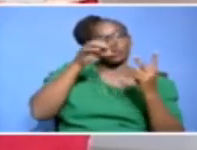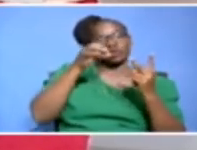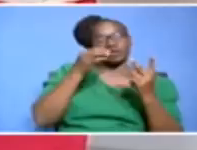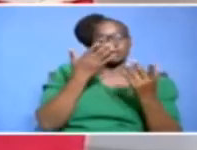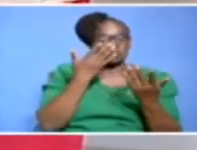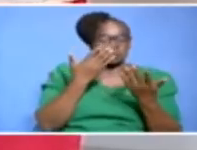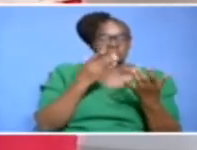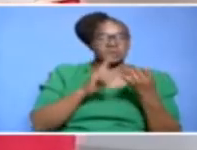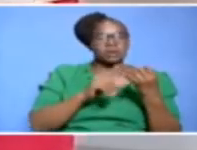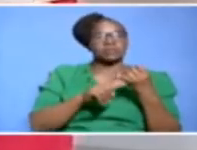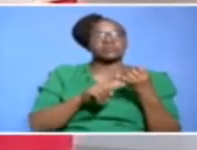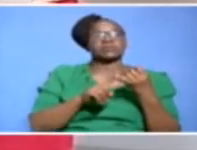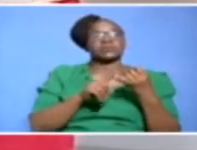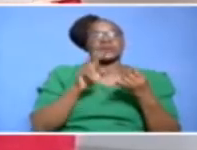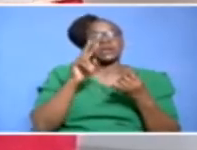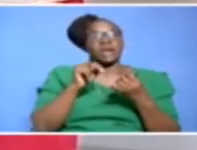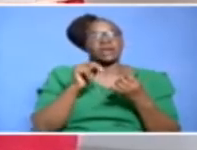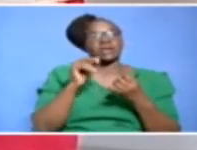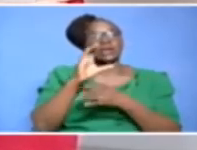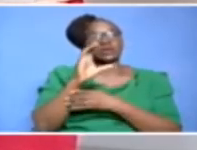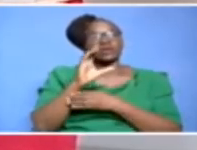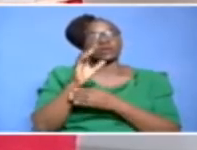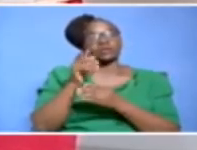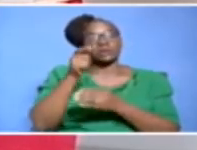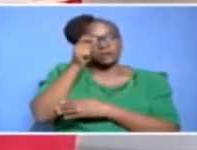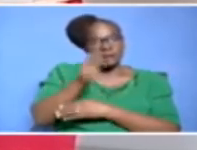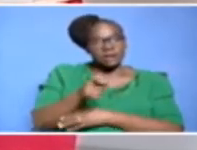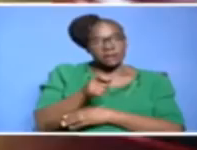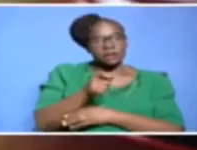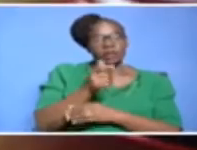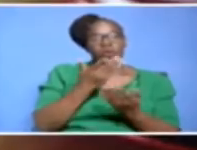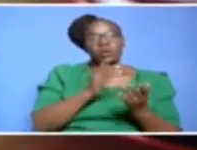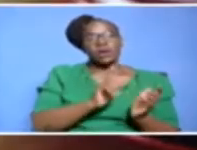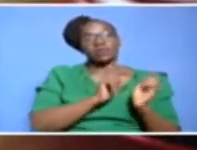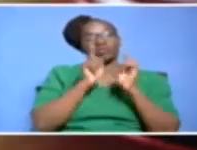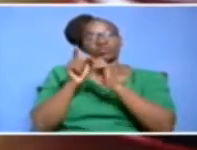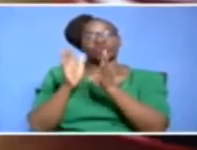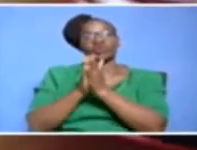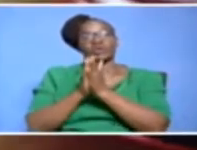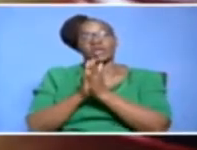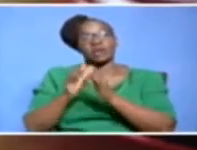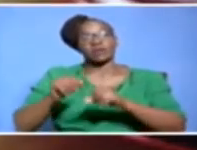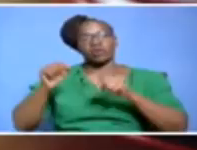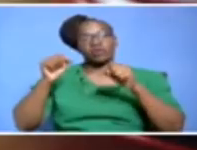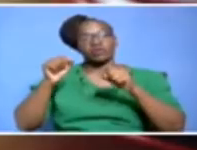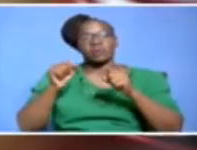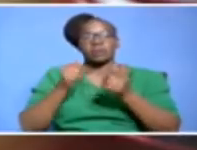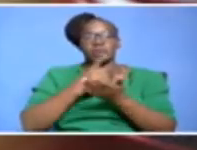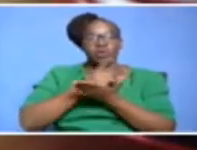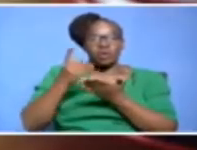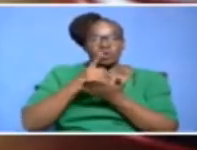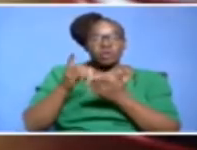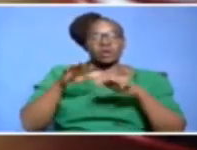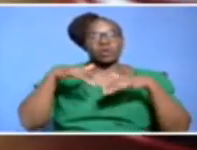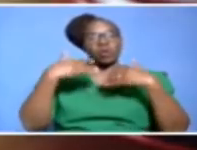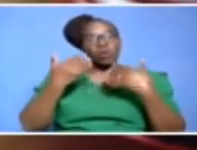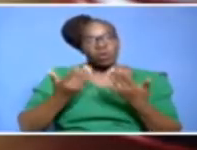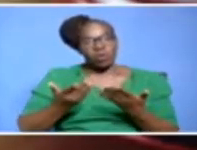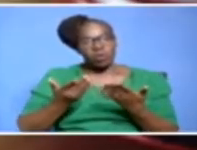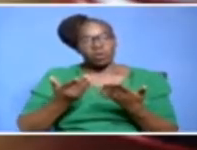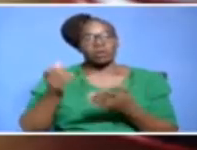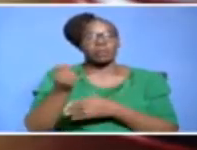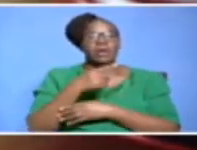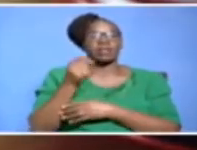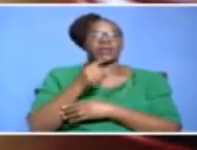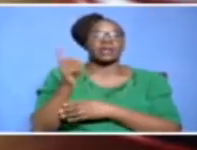a non-custodial sentence, where they check in with a probation officer either weekly or monthly. They are